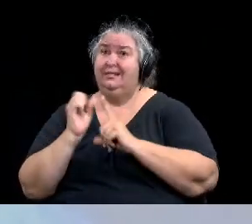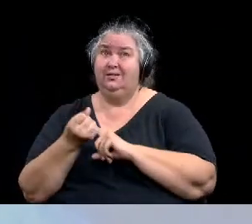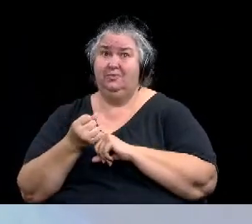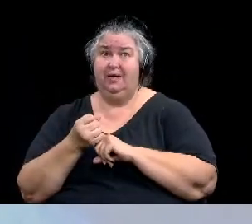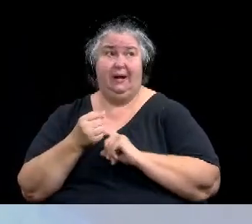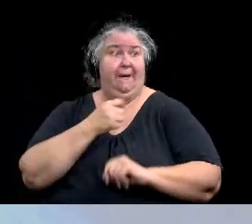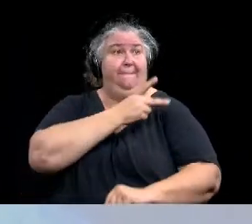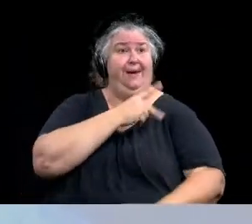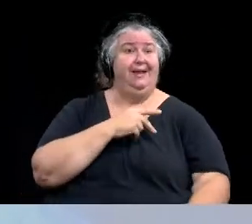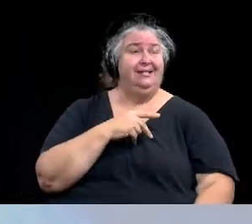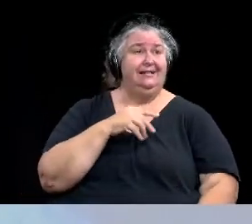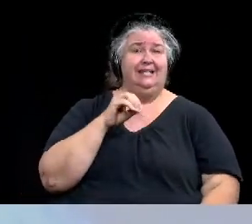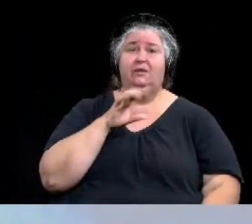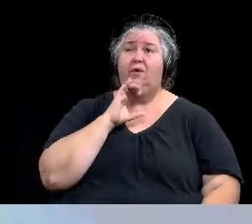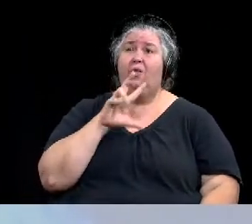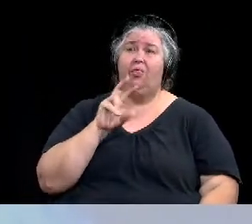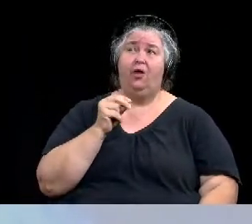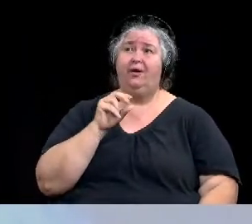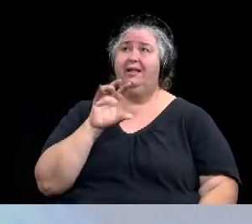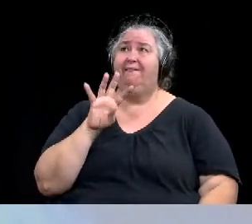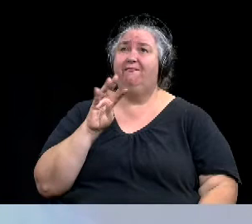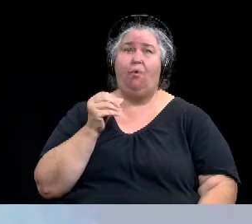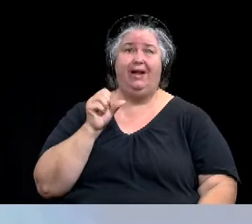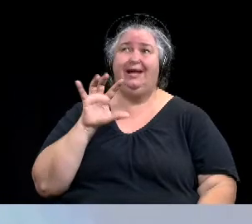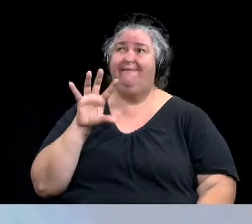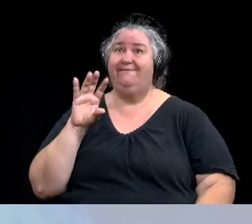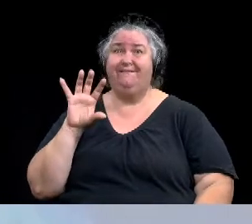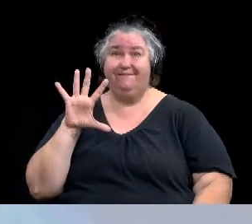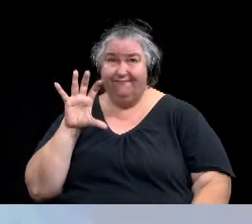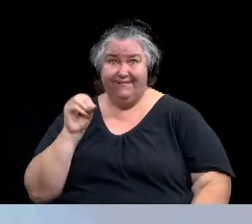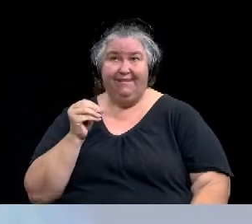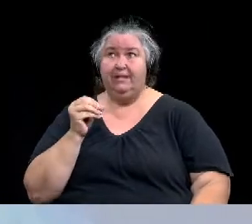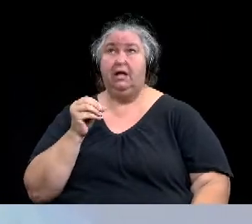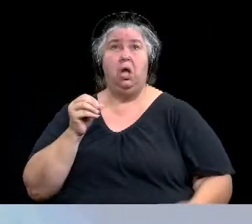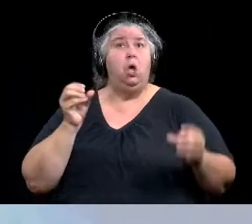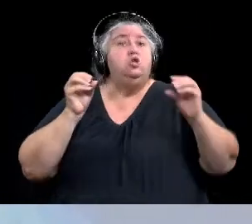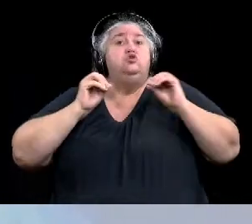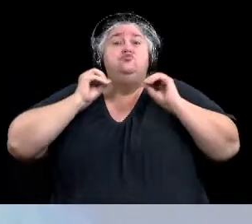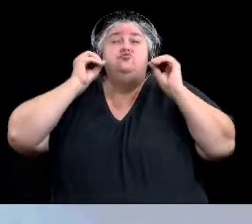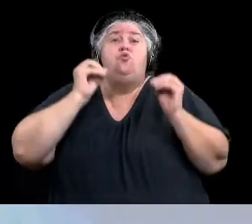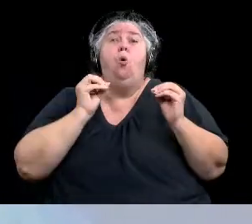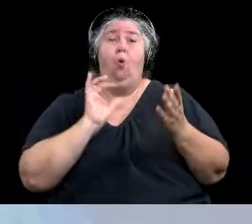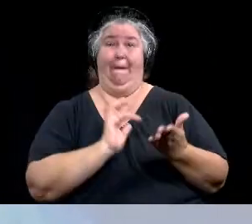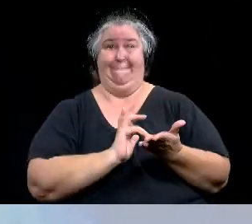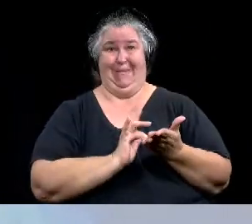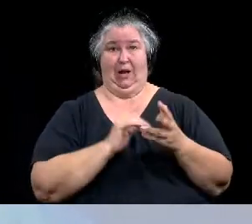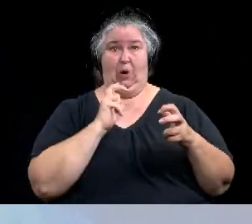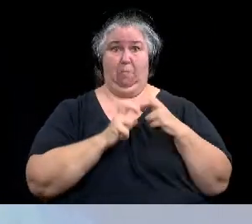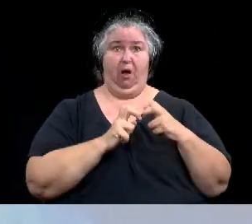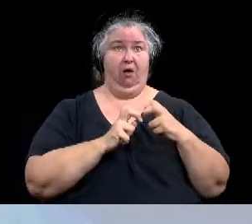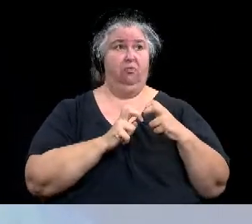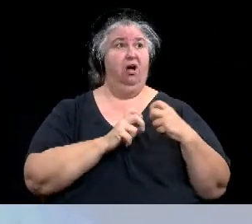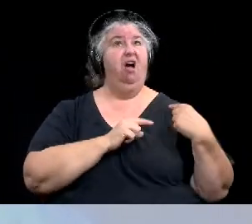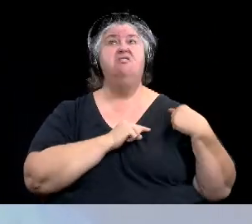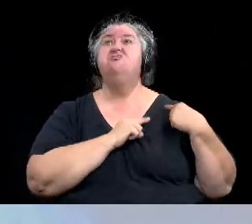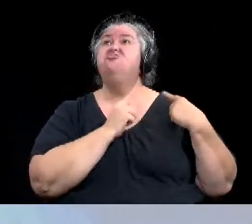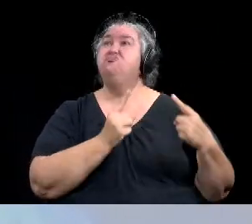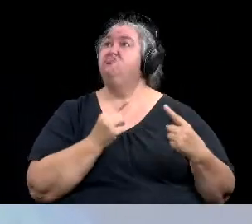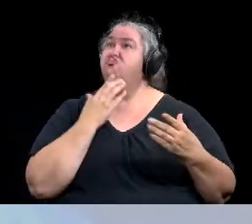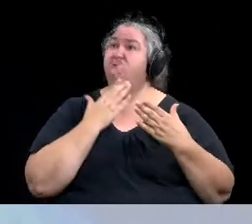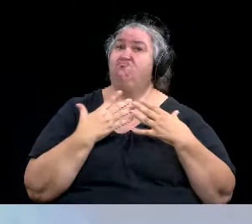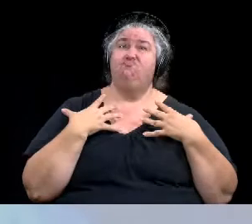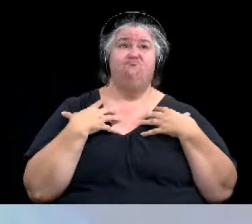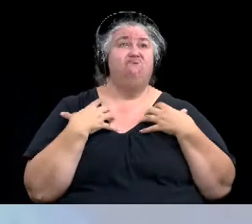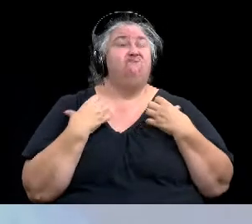who were in their 30s, 40s, and 50s who had no medical problems and had long, arduous